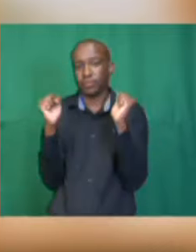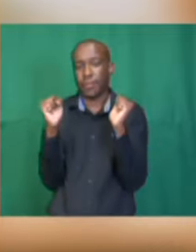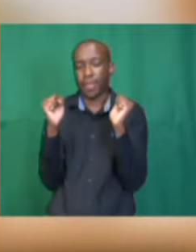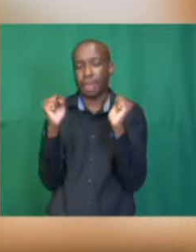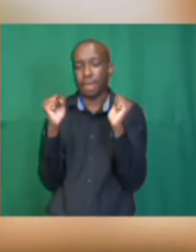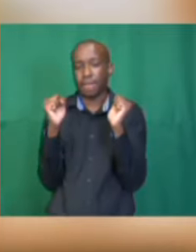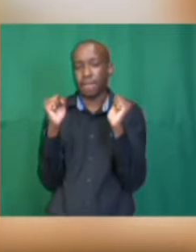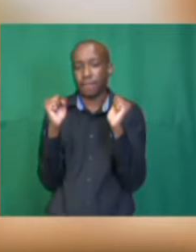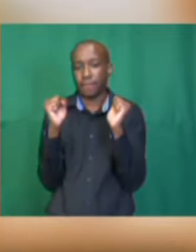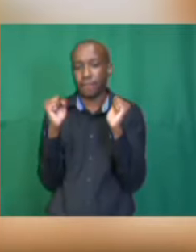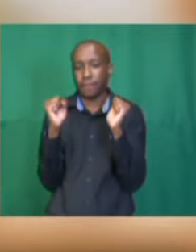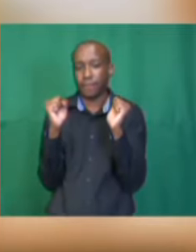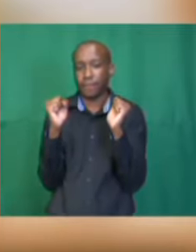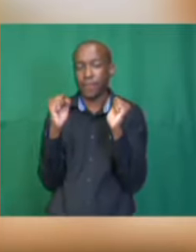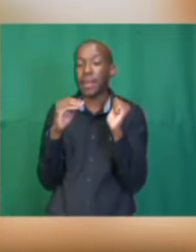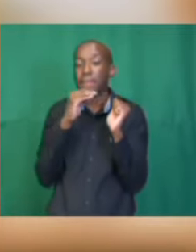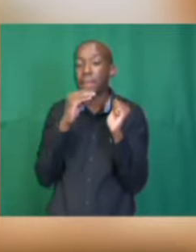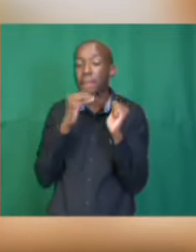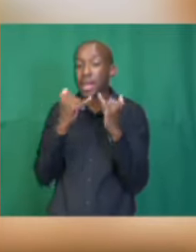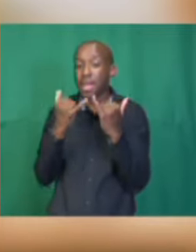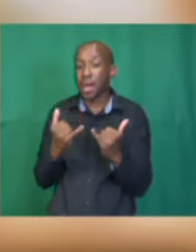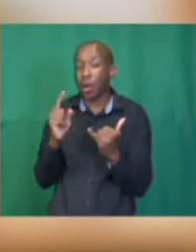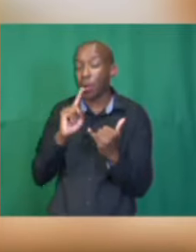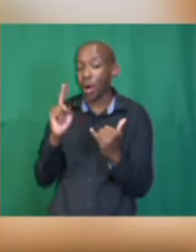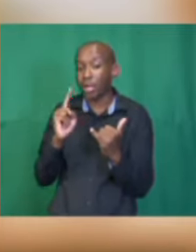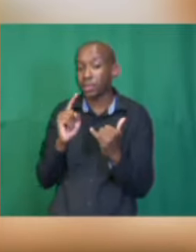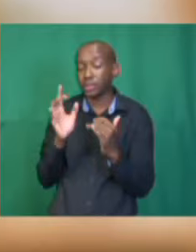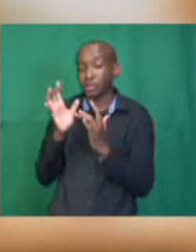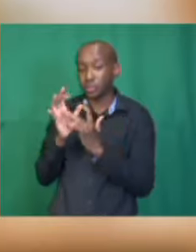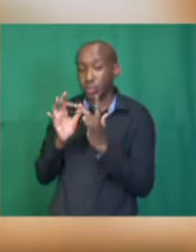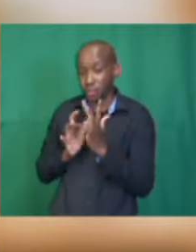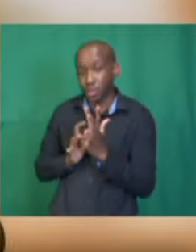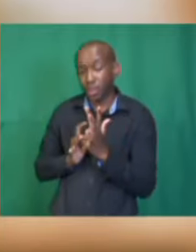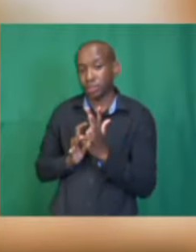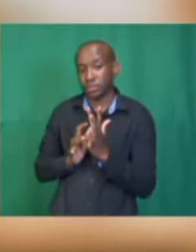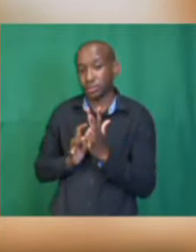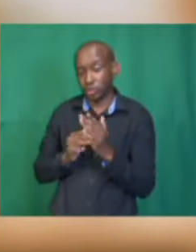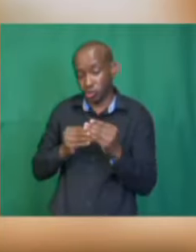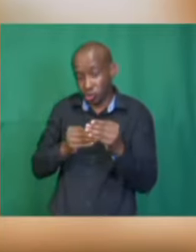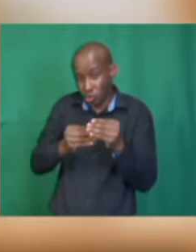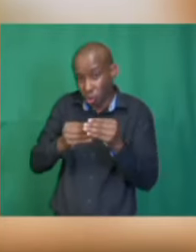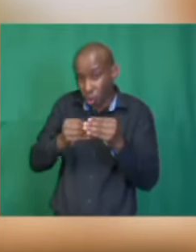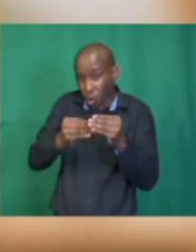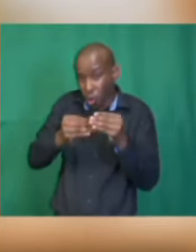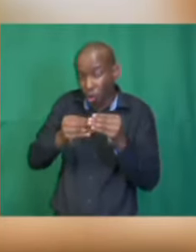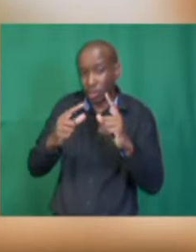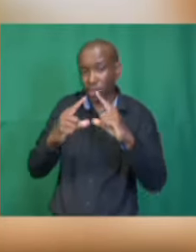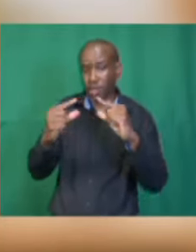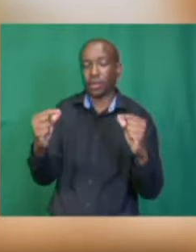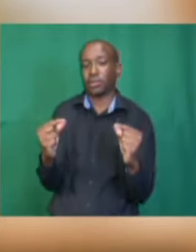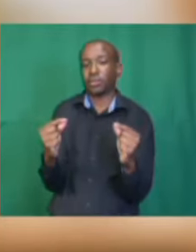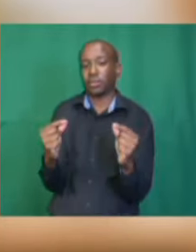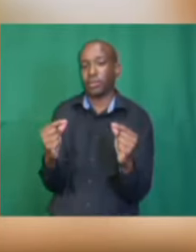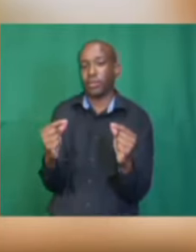towards the end of Jesus's journey. and it was about, he was about